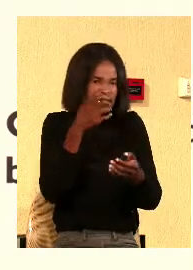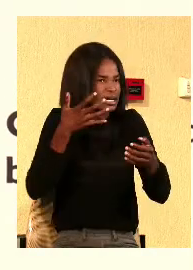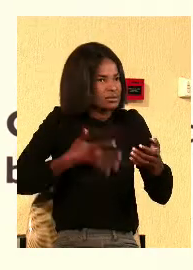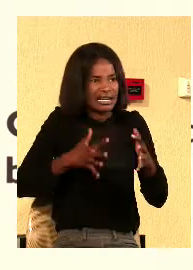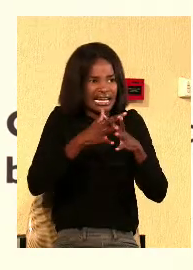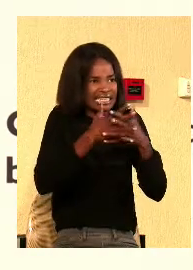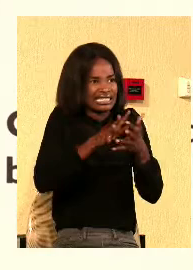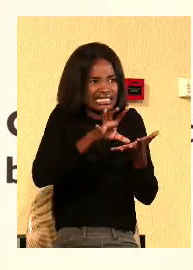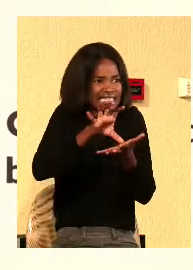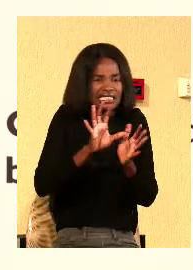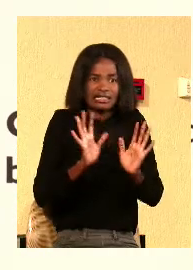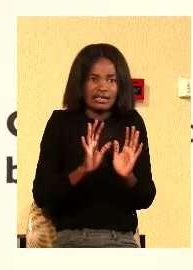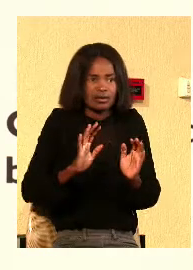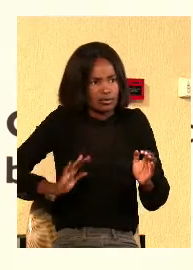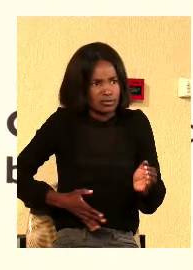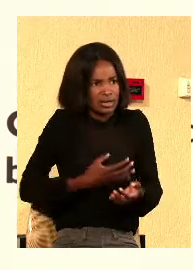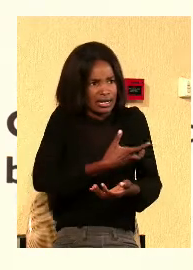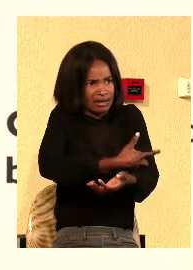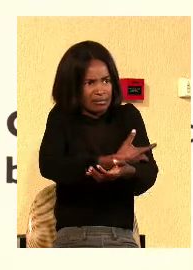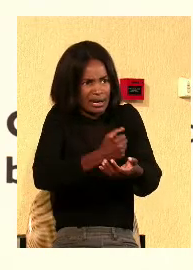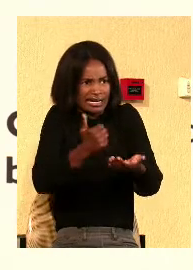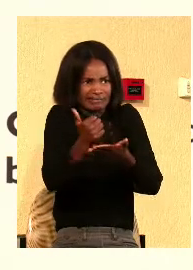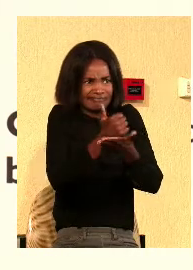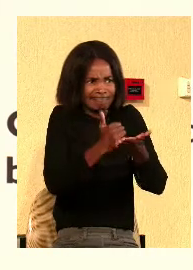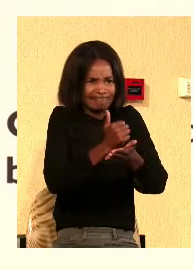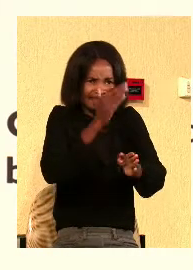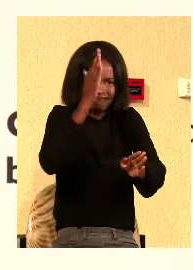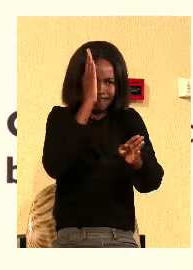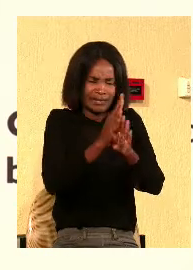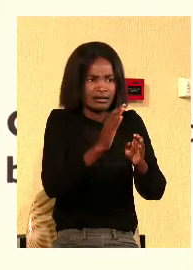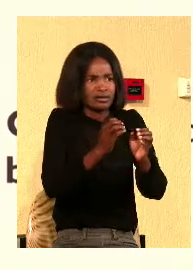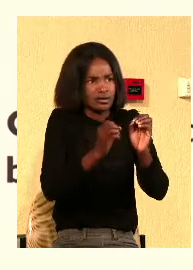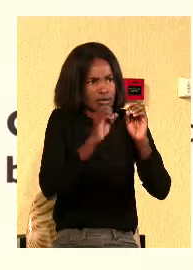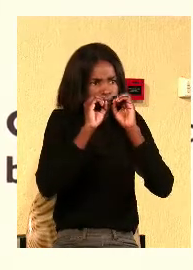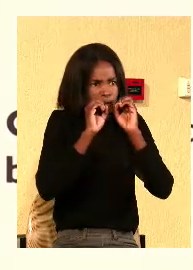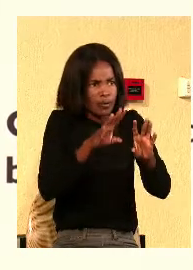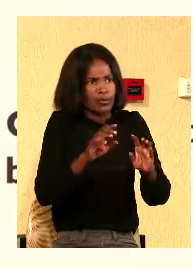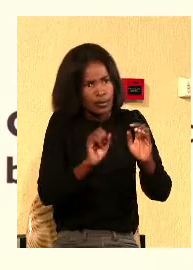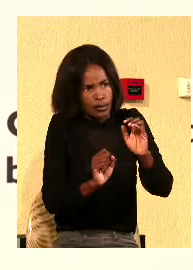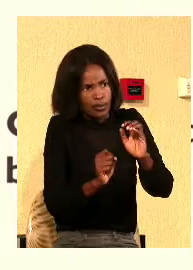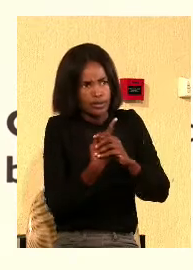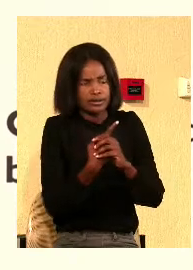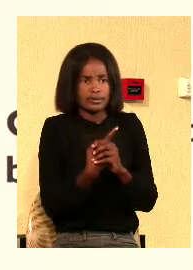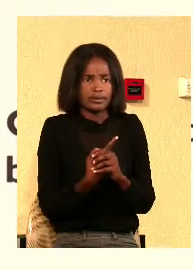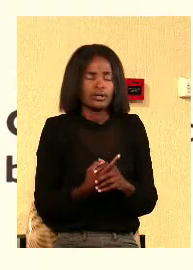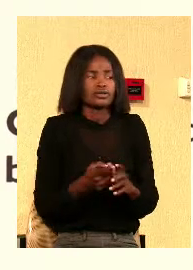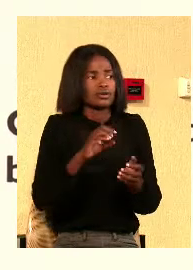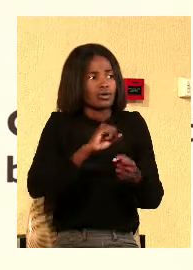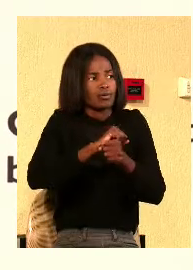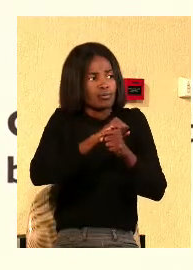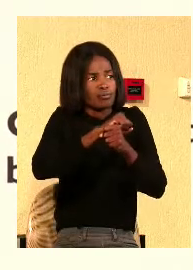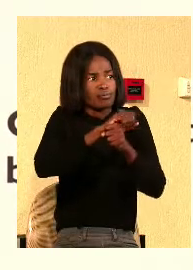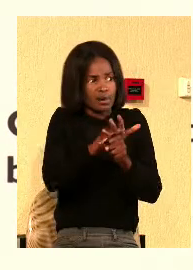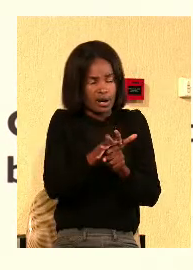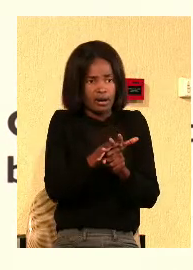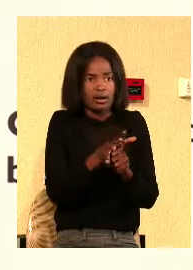assured. We are registering our COVID-19 test with our